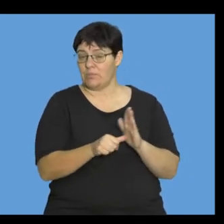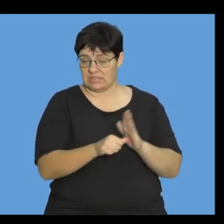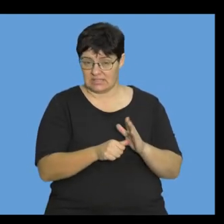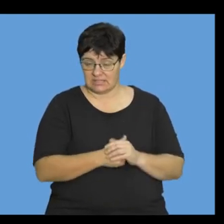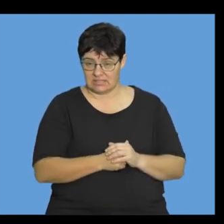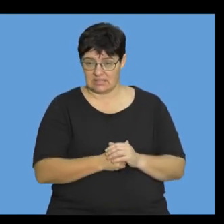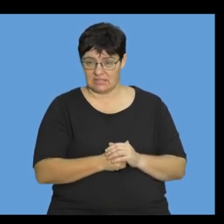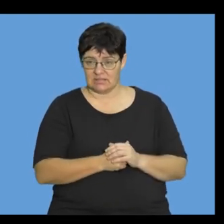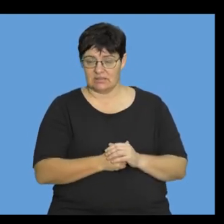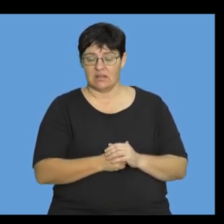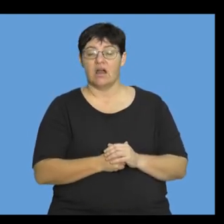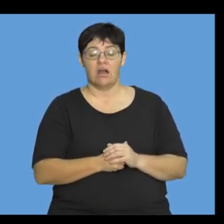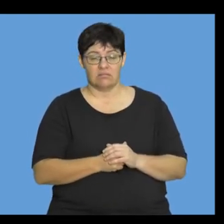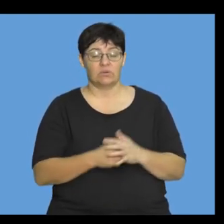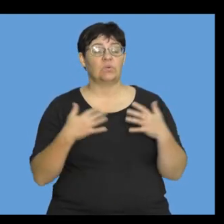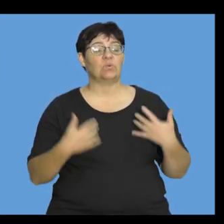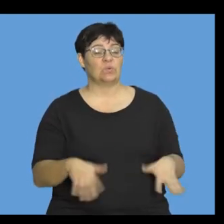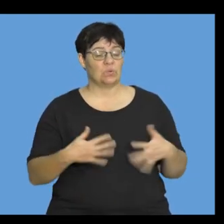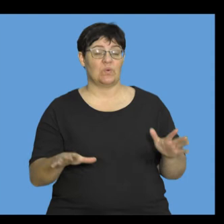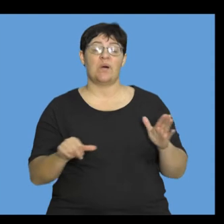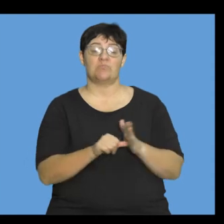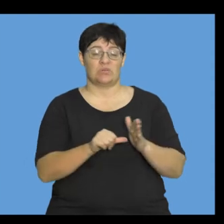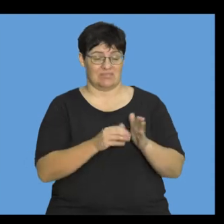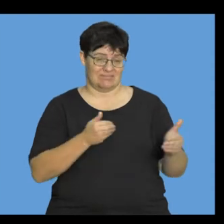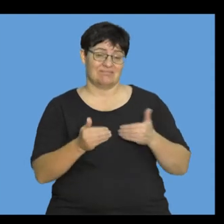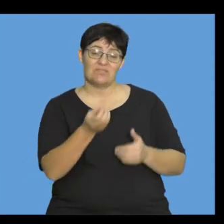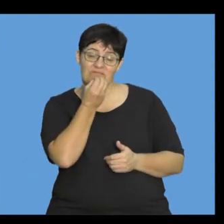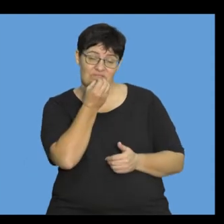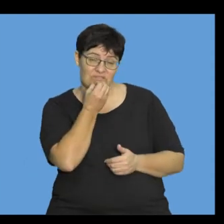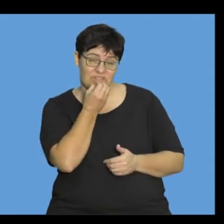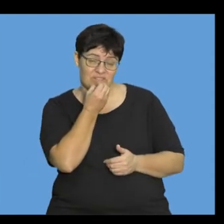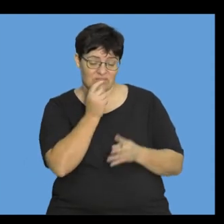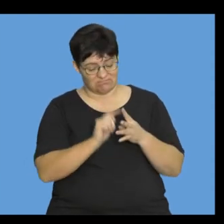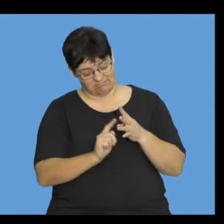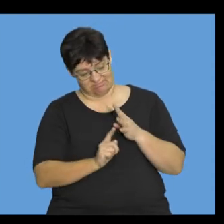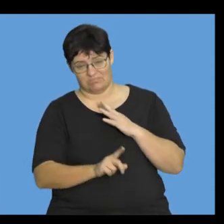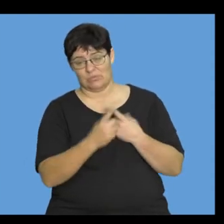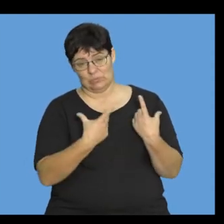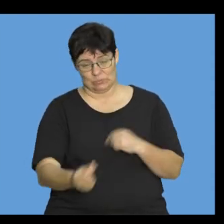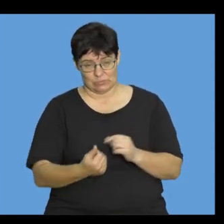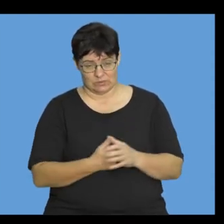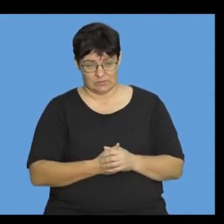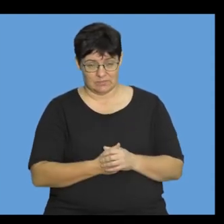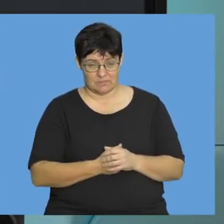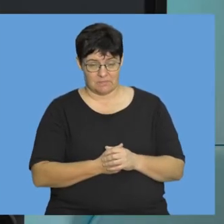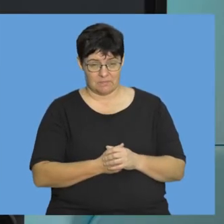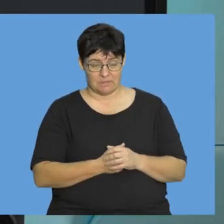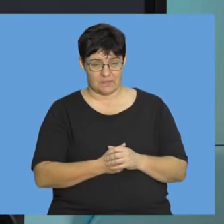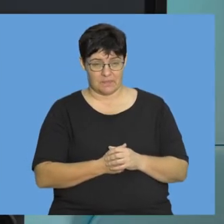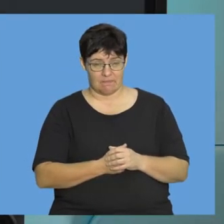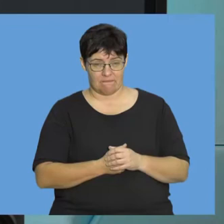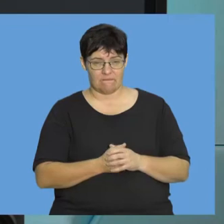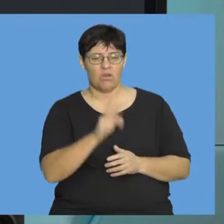very important, as I said to you, it's a really important part of your diet to do all of these things. Okay,